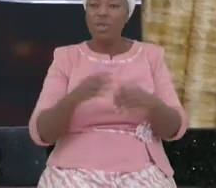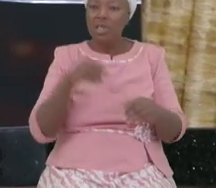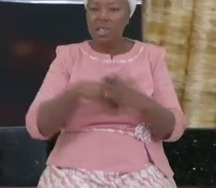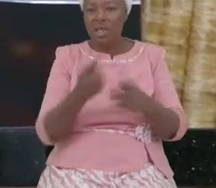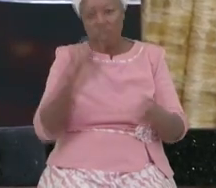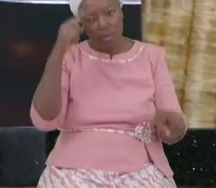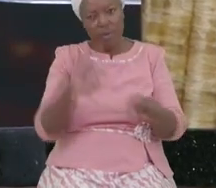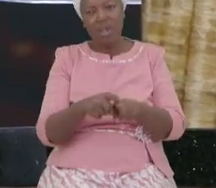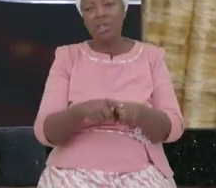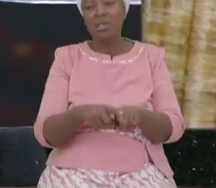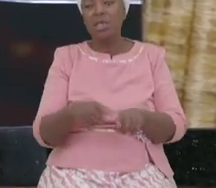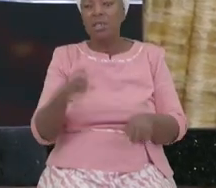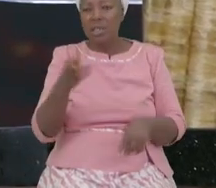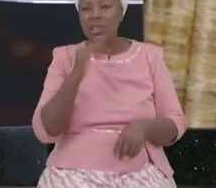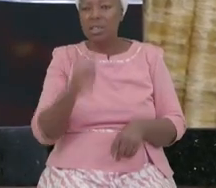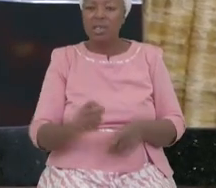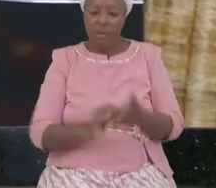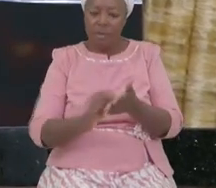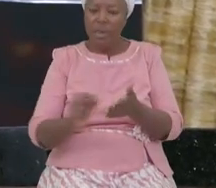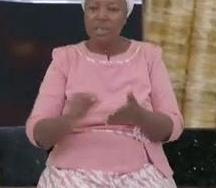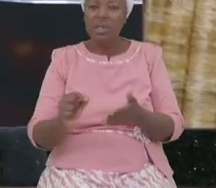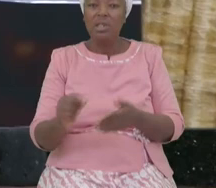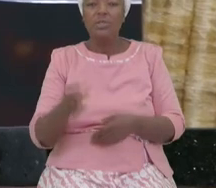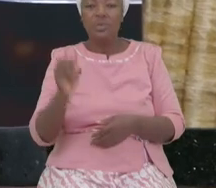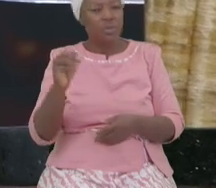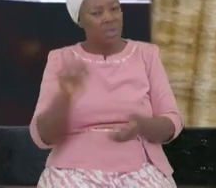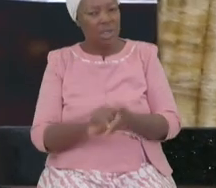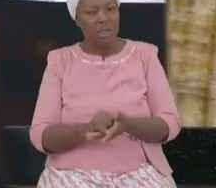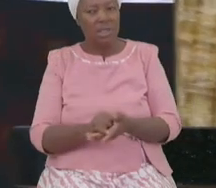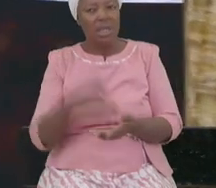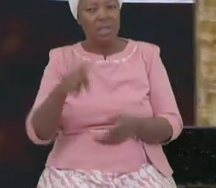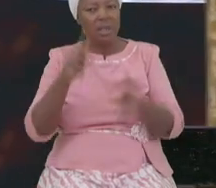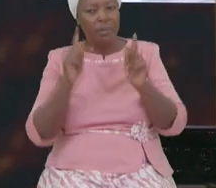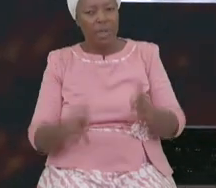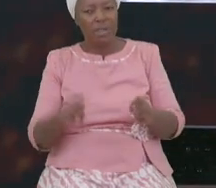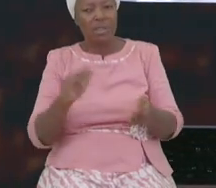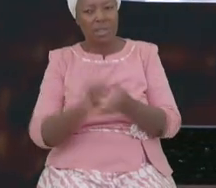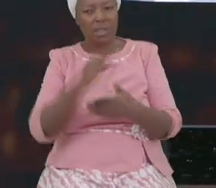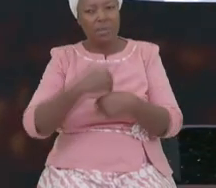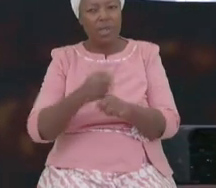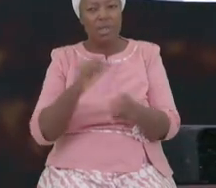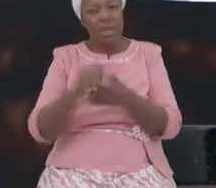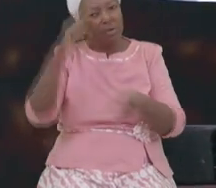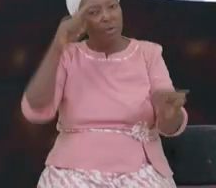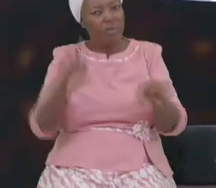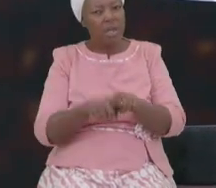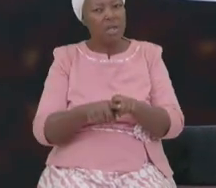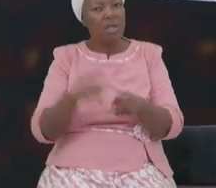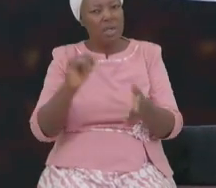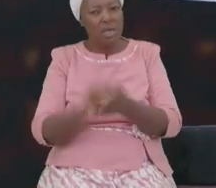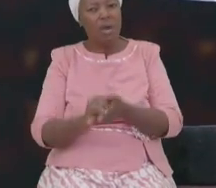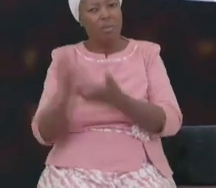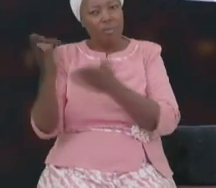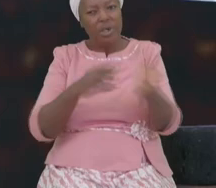in any covenant, there's a writing, so that the person making the covenant, initiating the